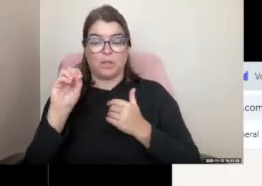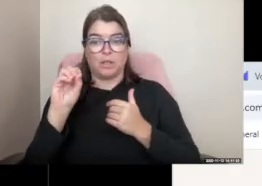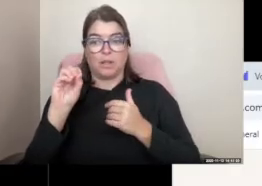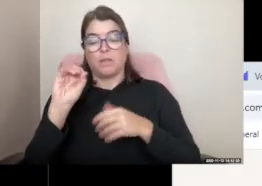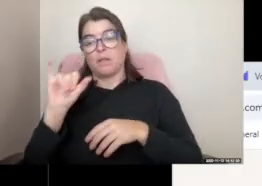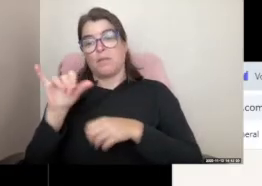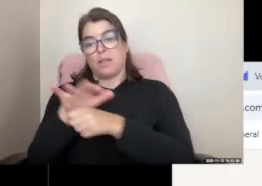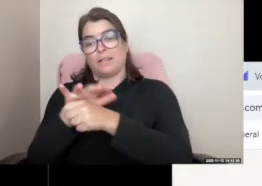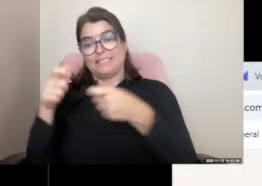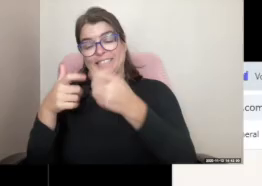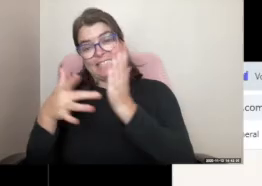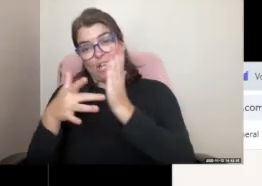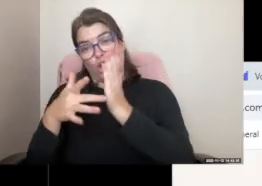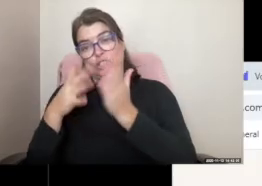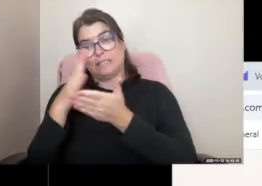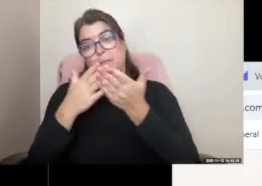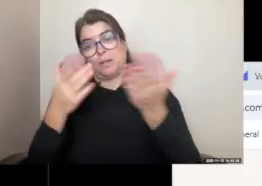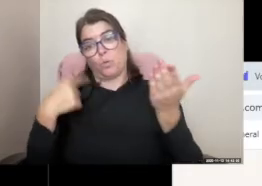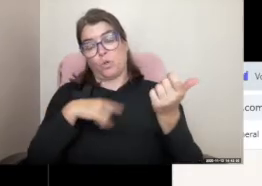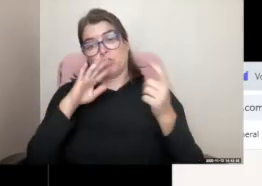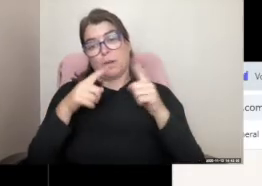trailered and those types of things. But